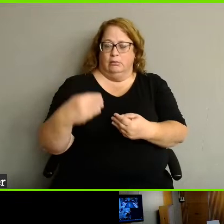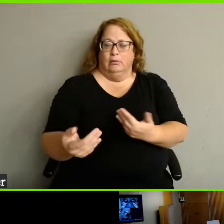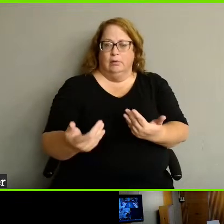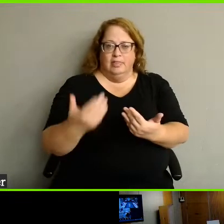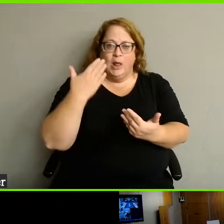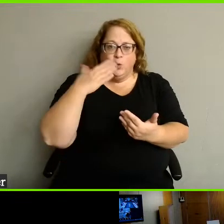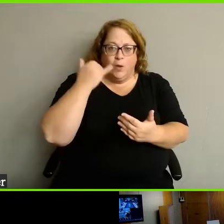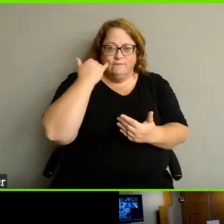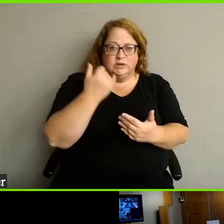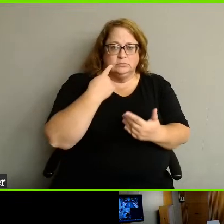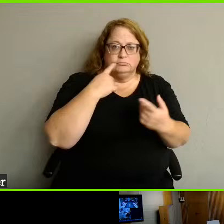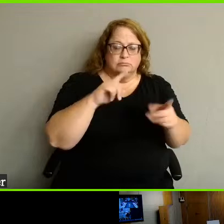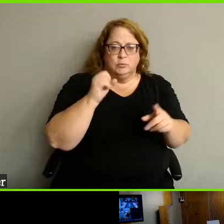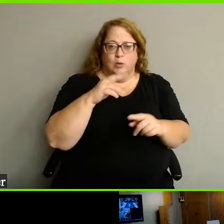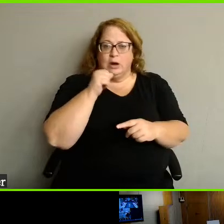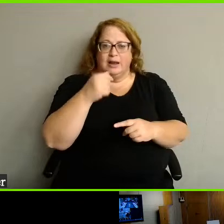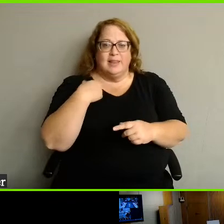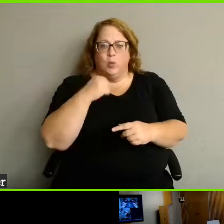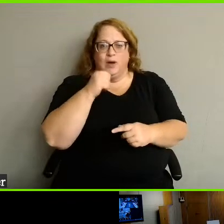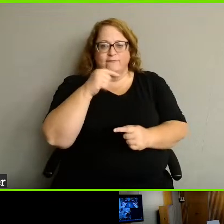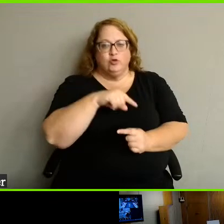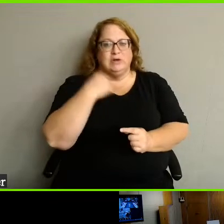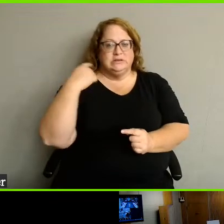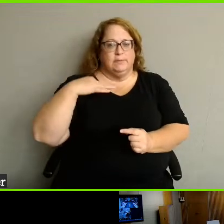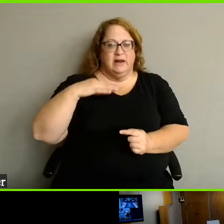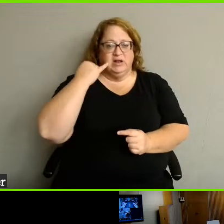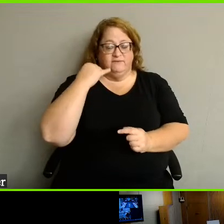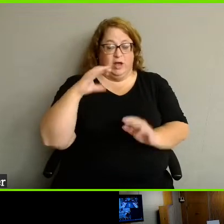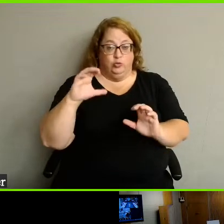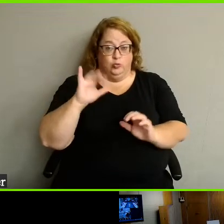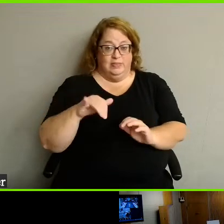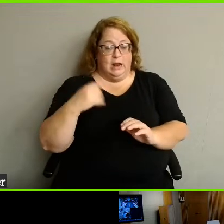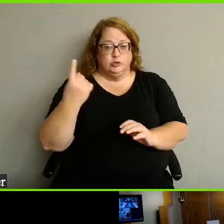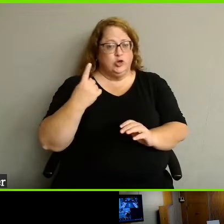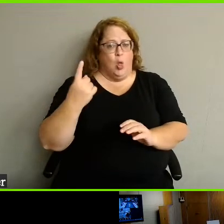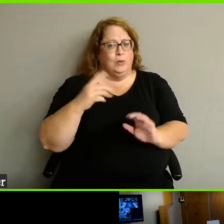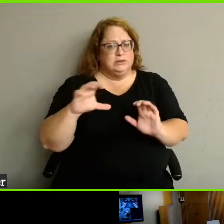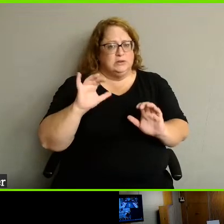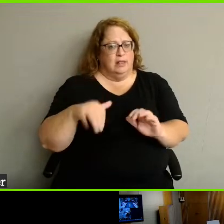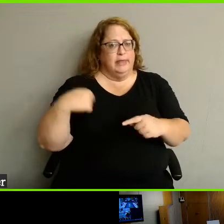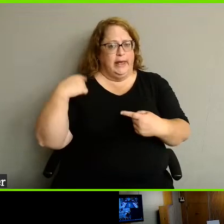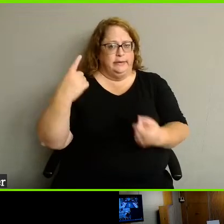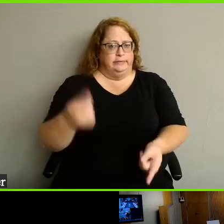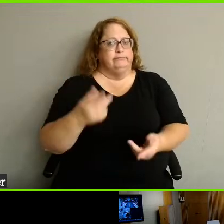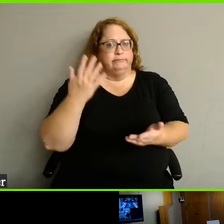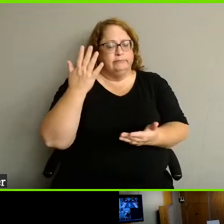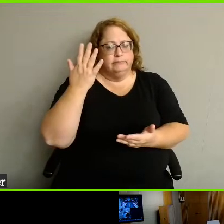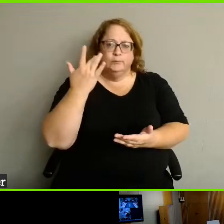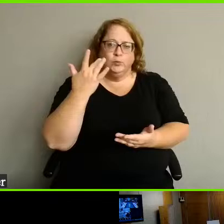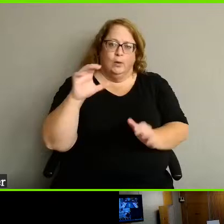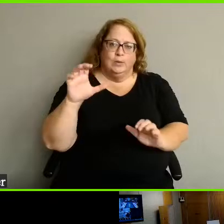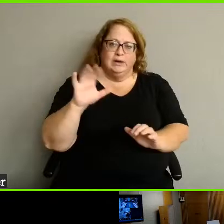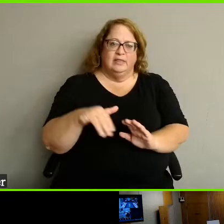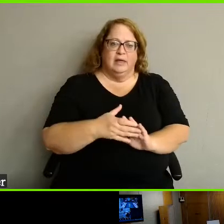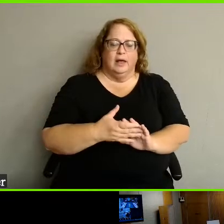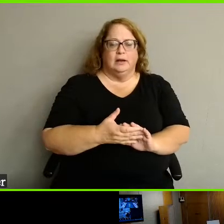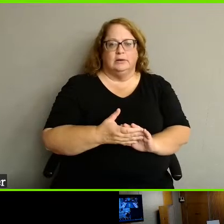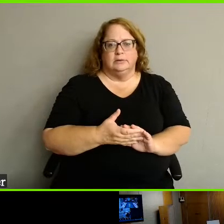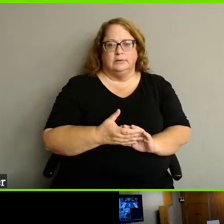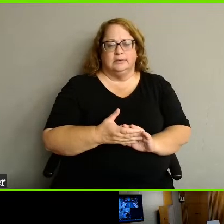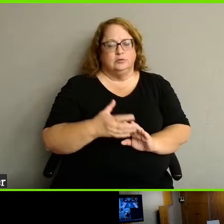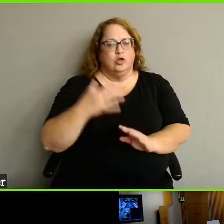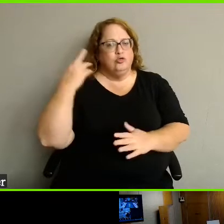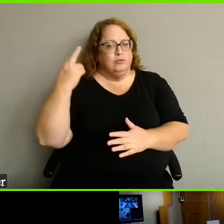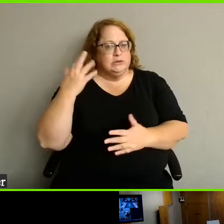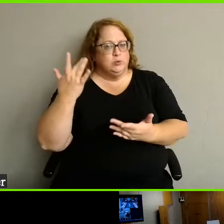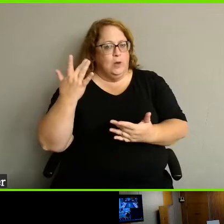good. They don't have a risk benefit. If I do this, it's the way it's always been, and this is the reason why we did it. And these are the reasons why